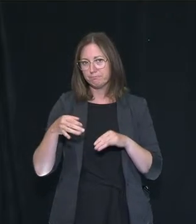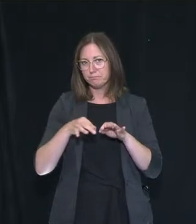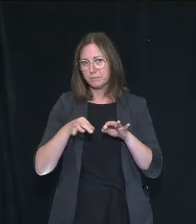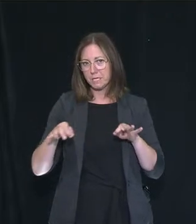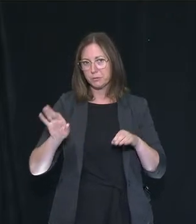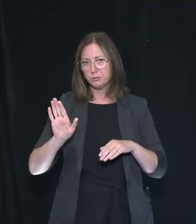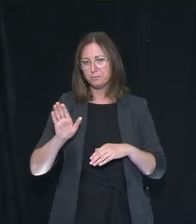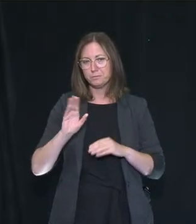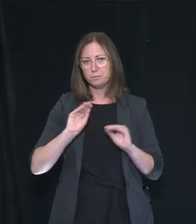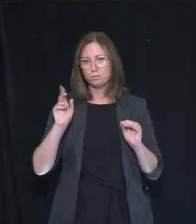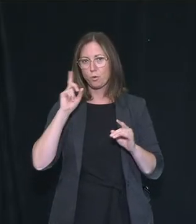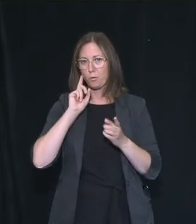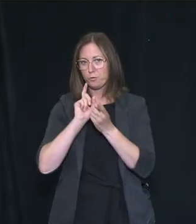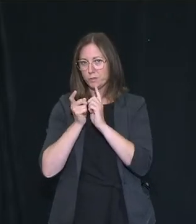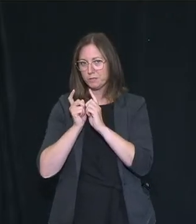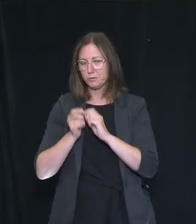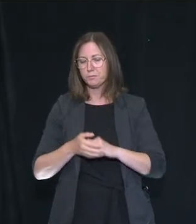mata.